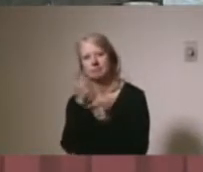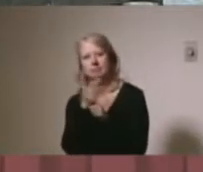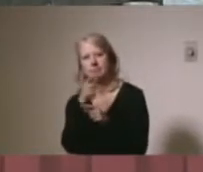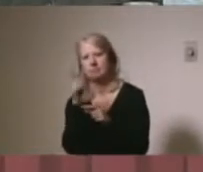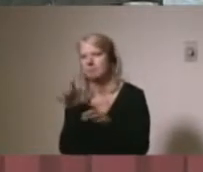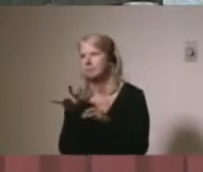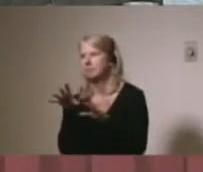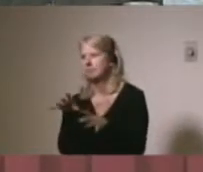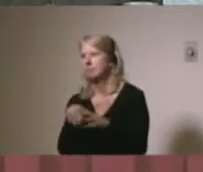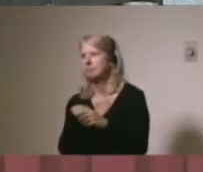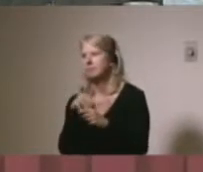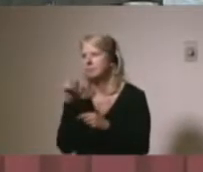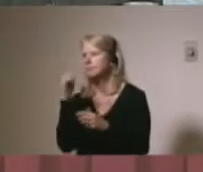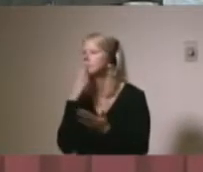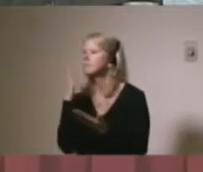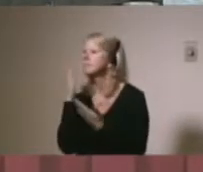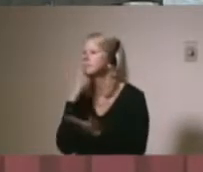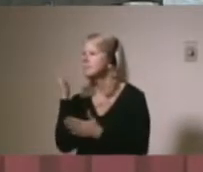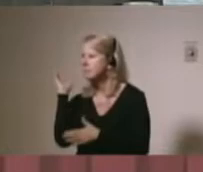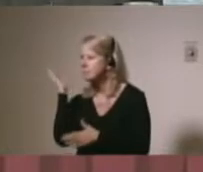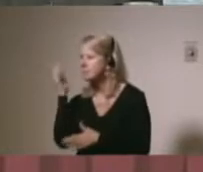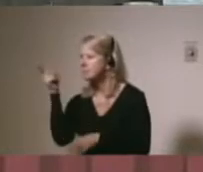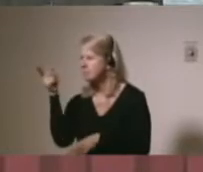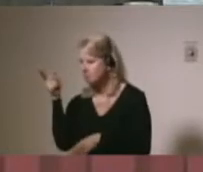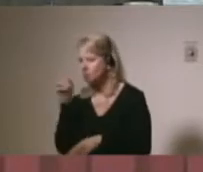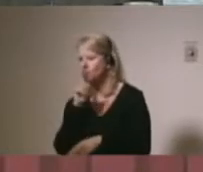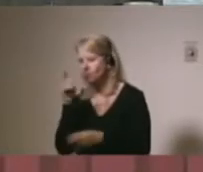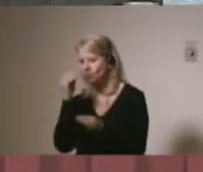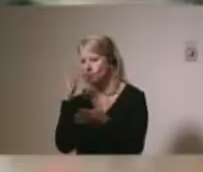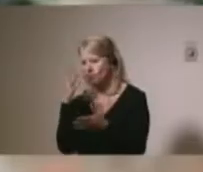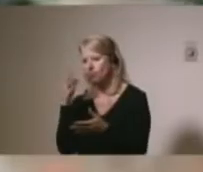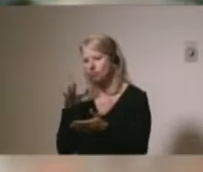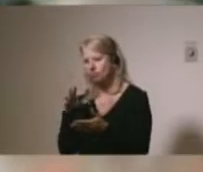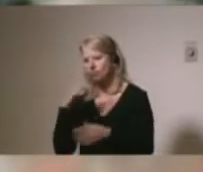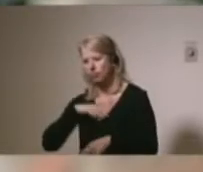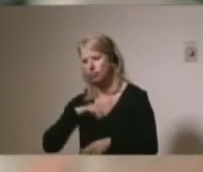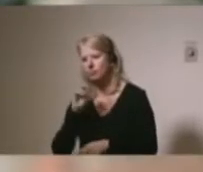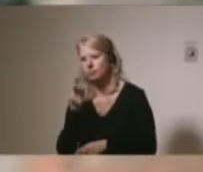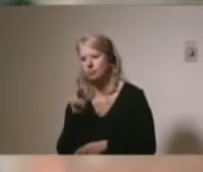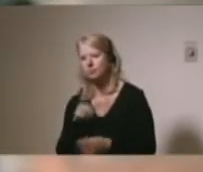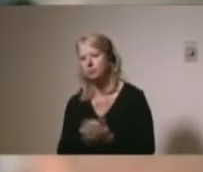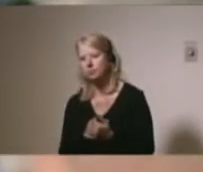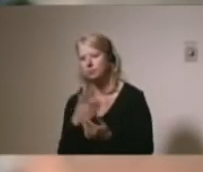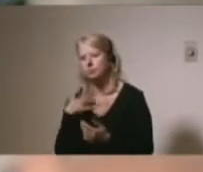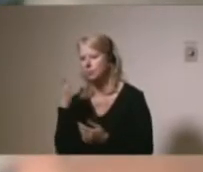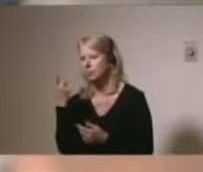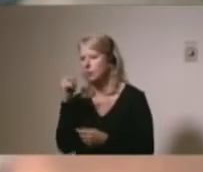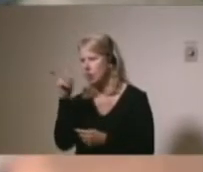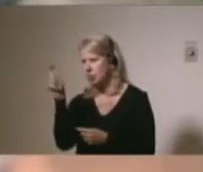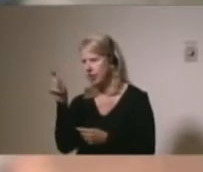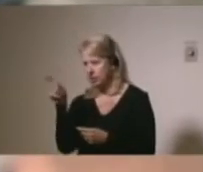Yeah, thanks for that presentation, George. Very informative. Just a question around the